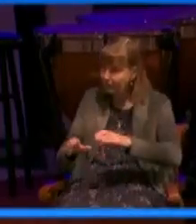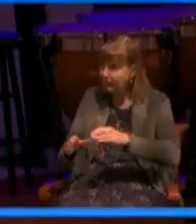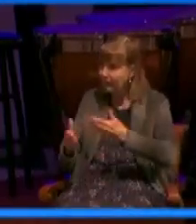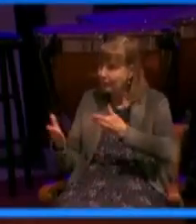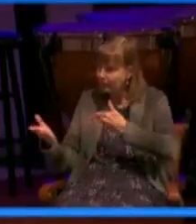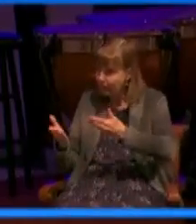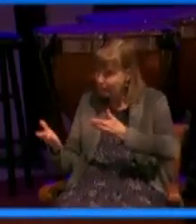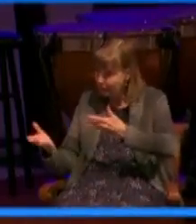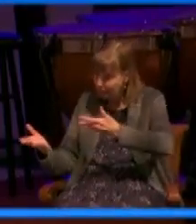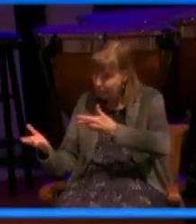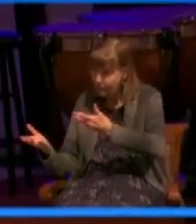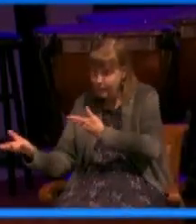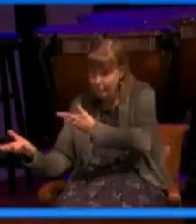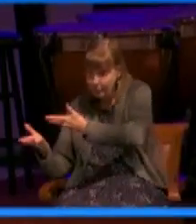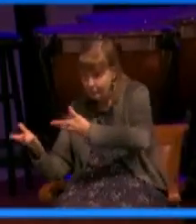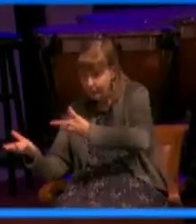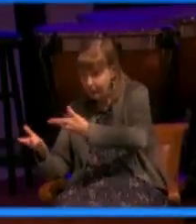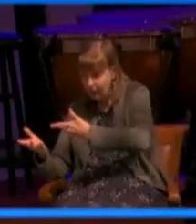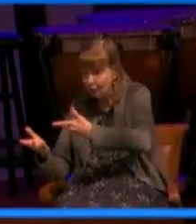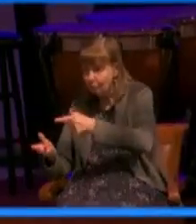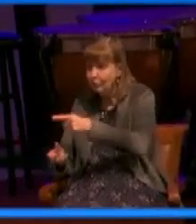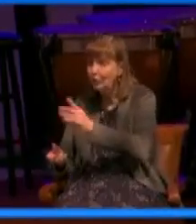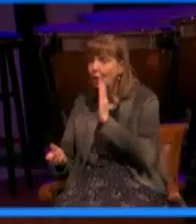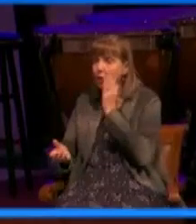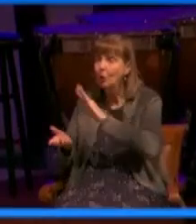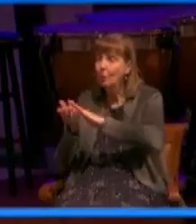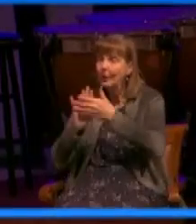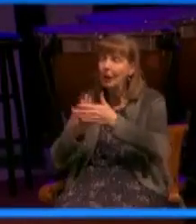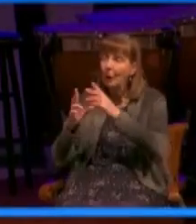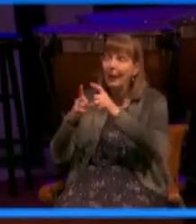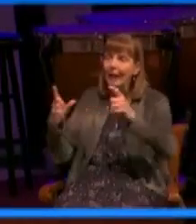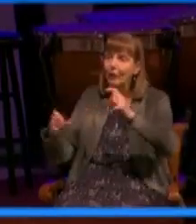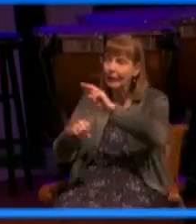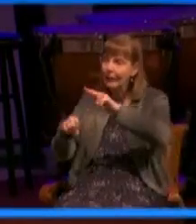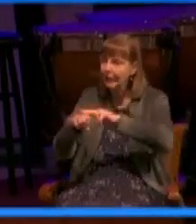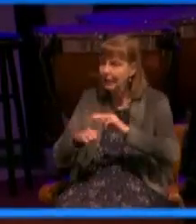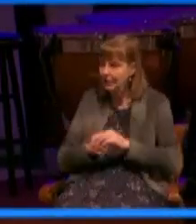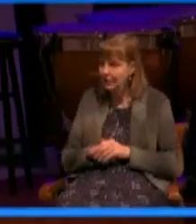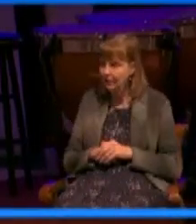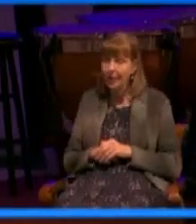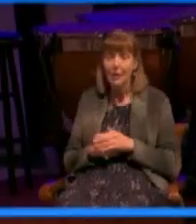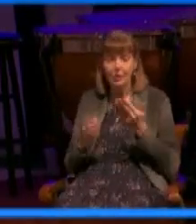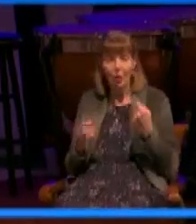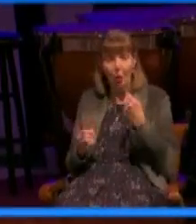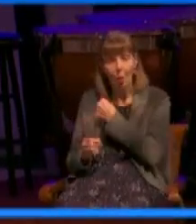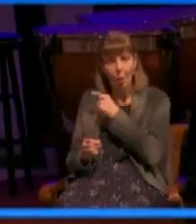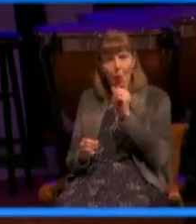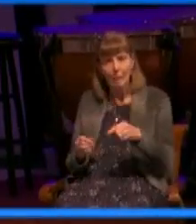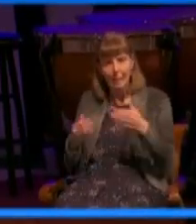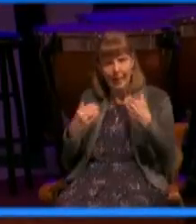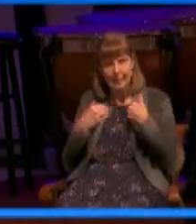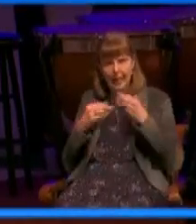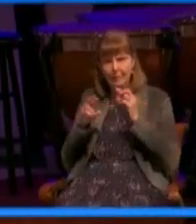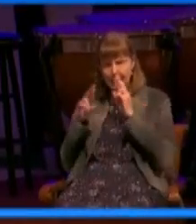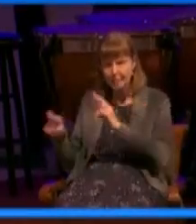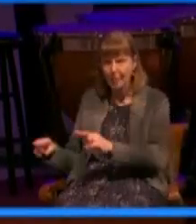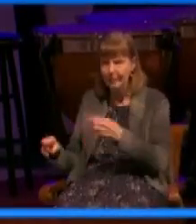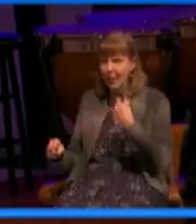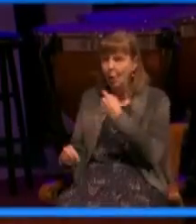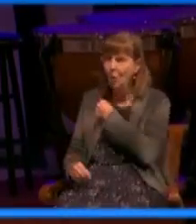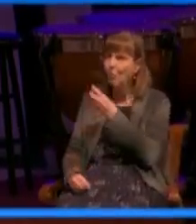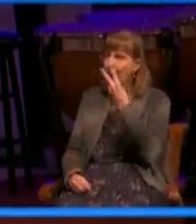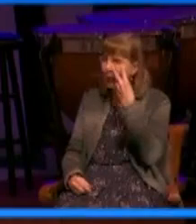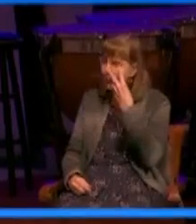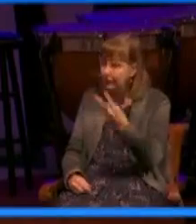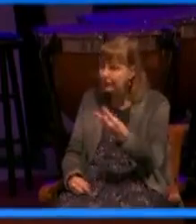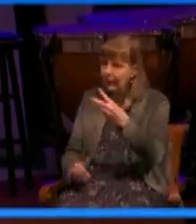I want you to notice here that there are some responses that we are to have to the promises of God. When we see and read and hear in God's word